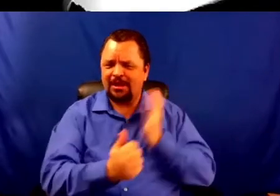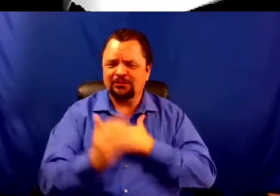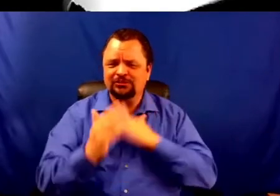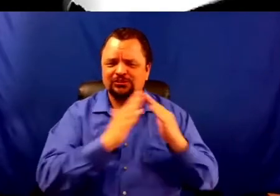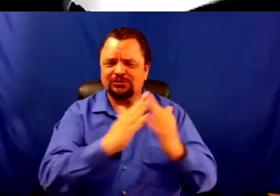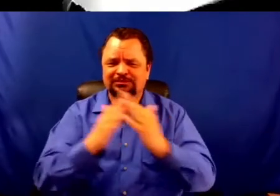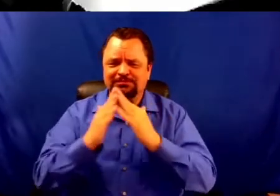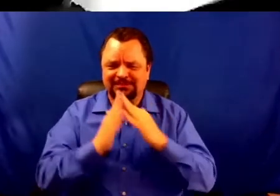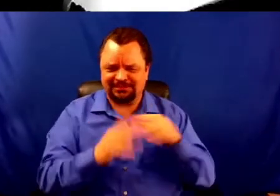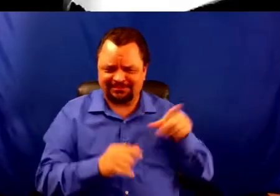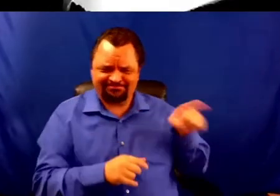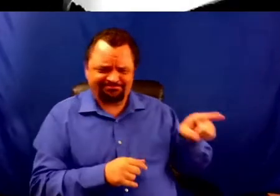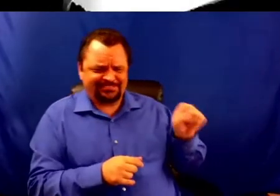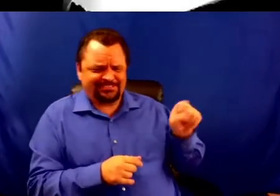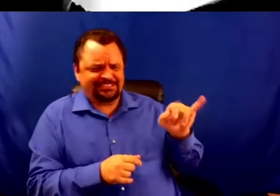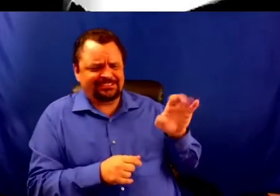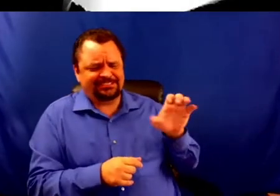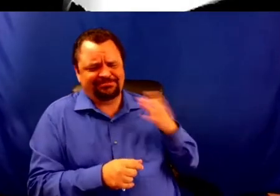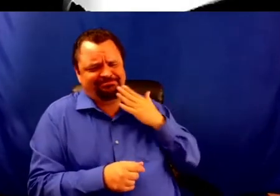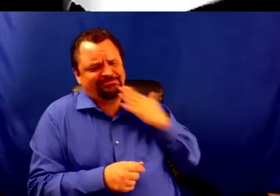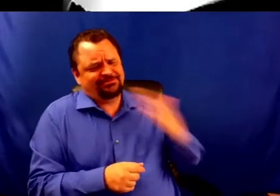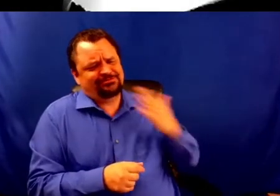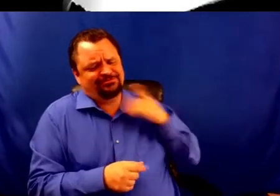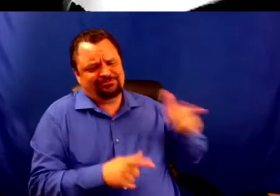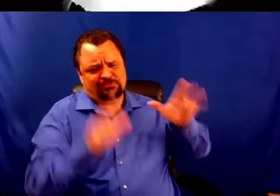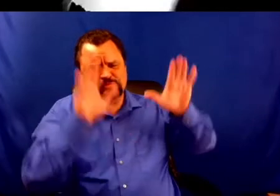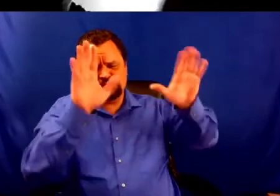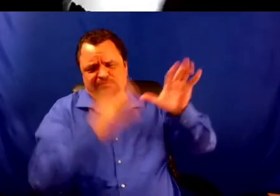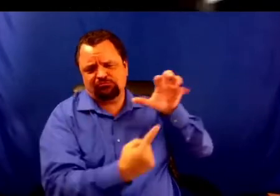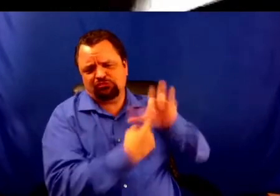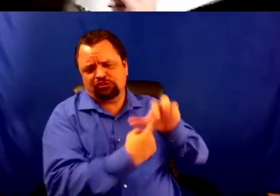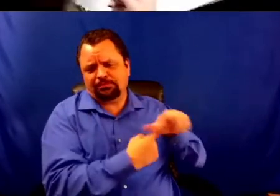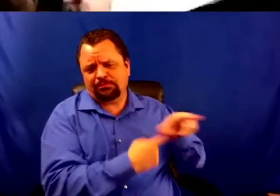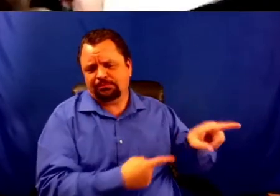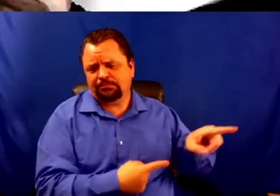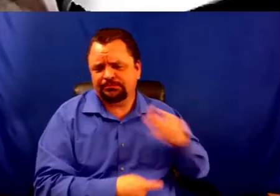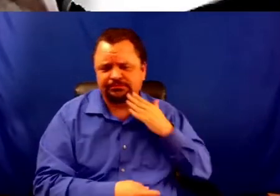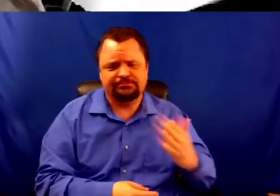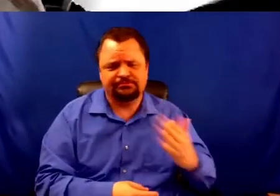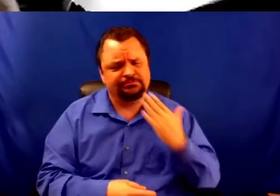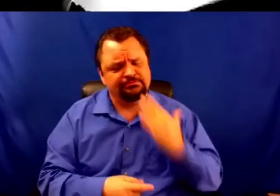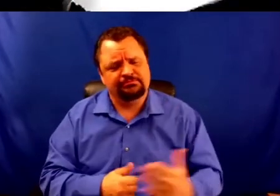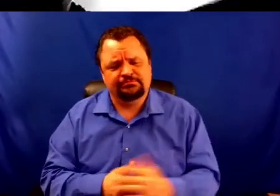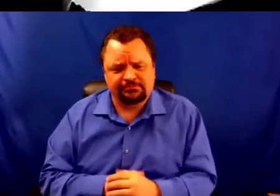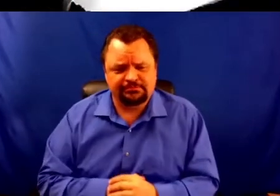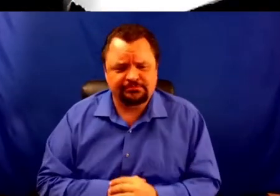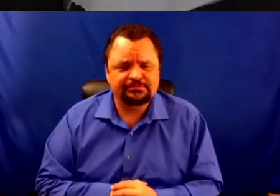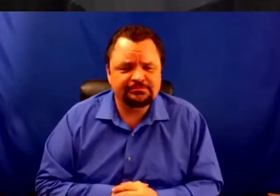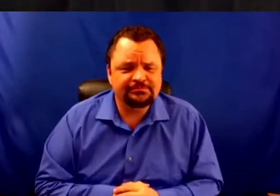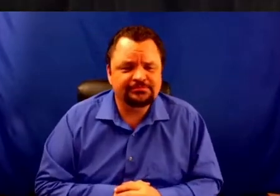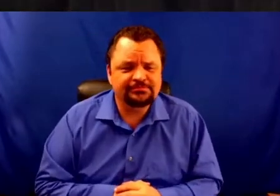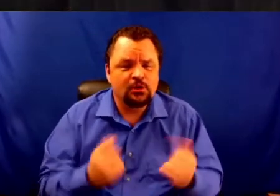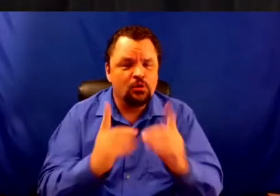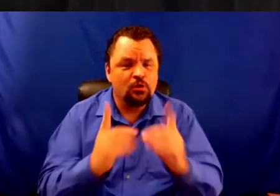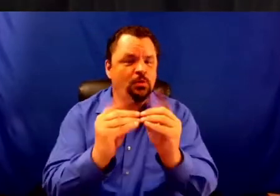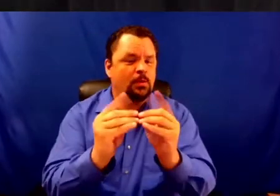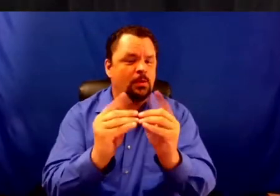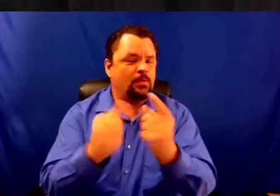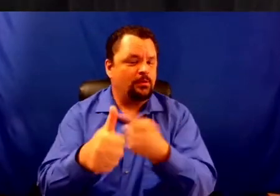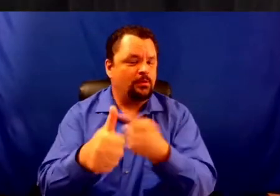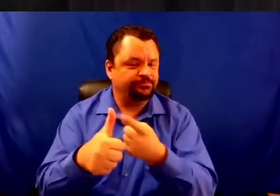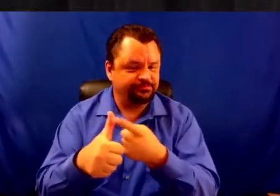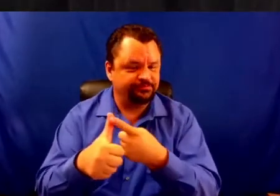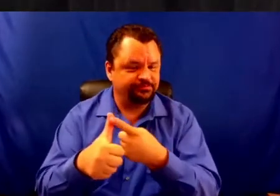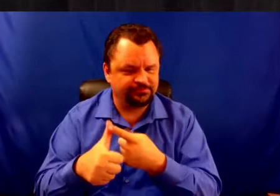Yes. Okay, this is a photo op, and I think, how do you want to organize it? Could I Oh, just yes, say please. one word? I wanted to just also